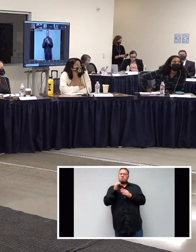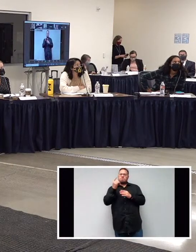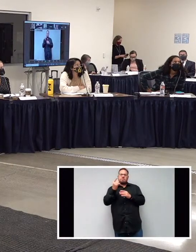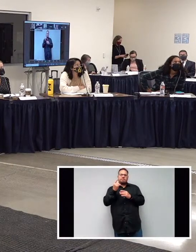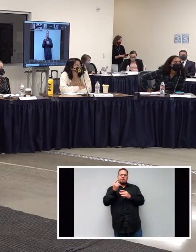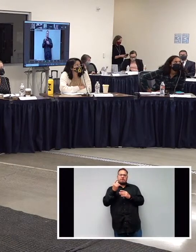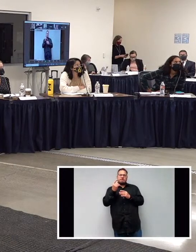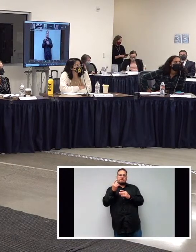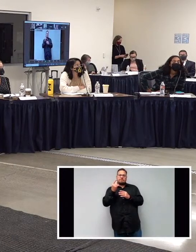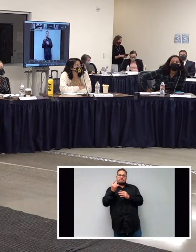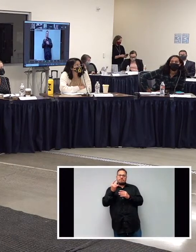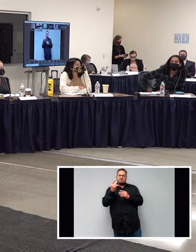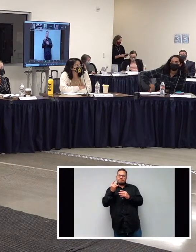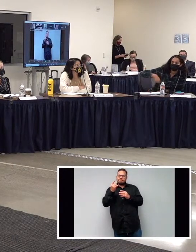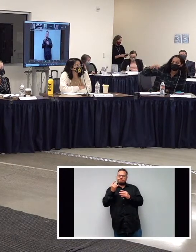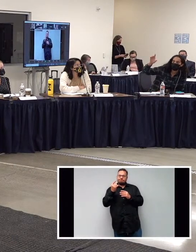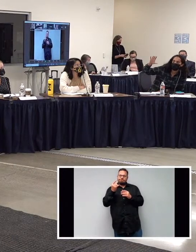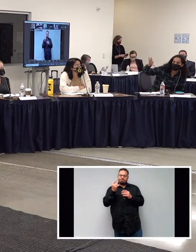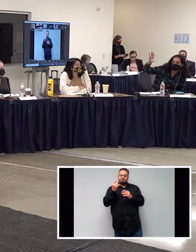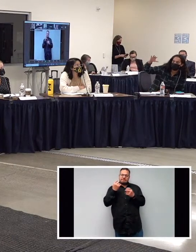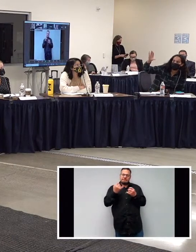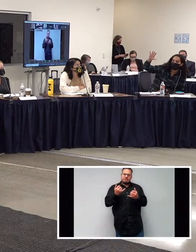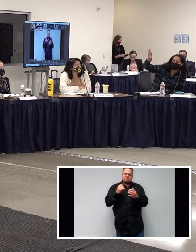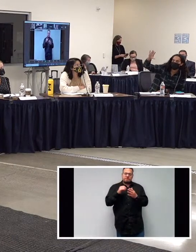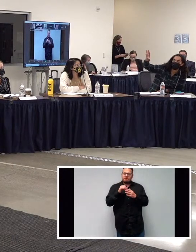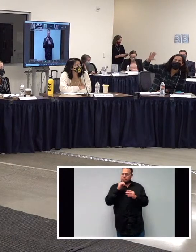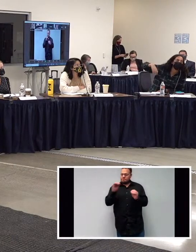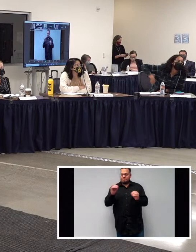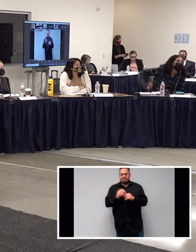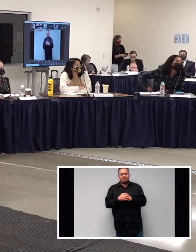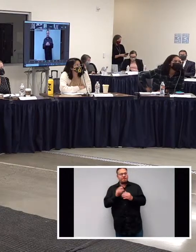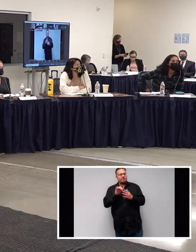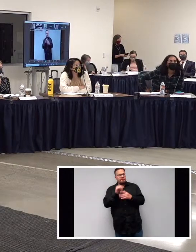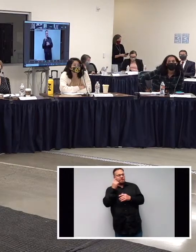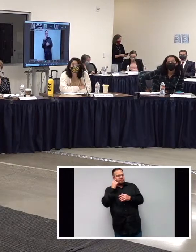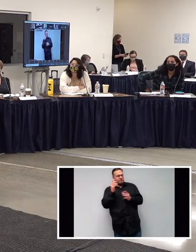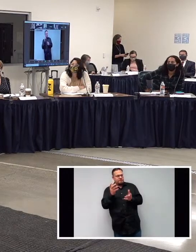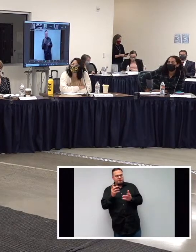ES or EES. Okay, so yep. That's why they have the technology.